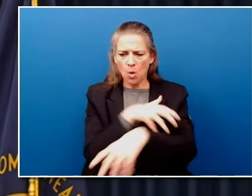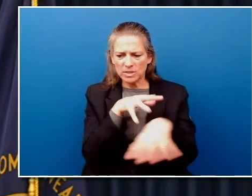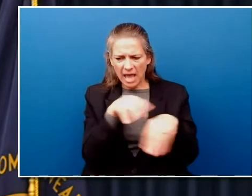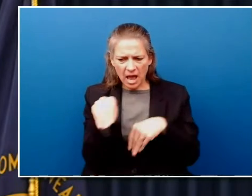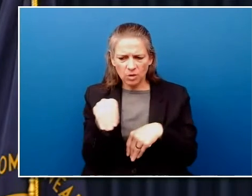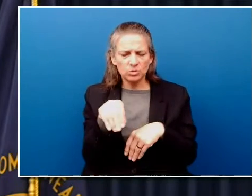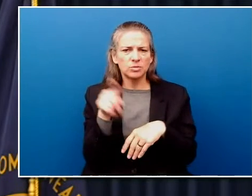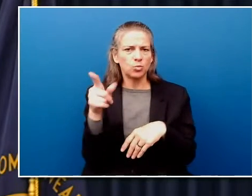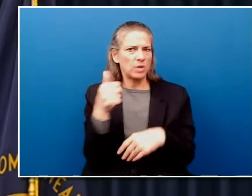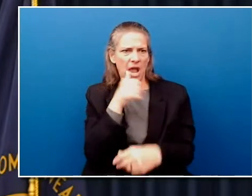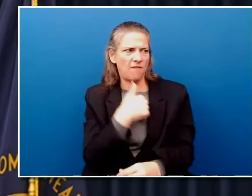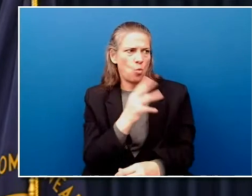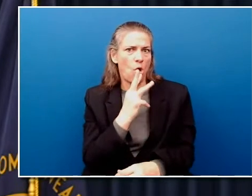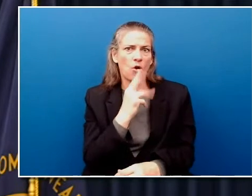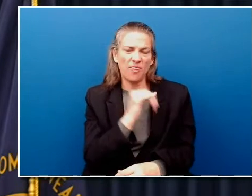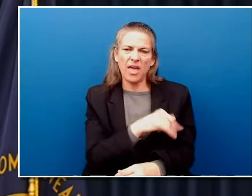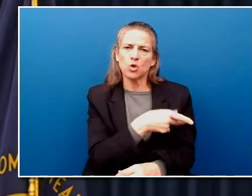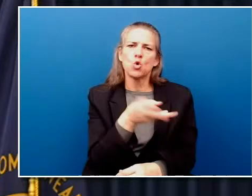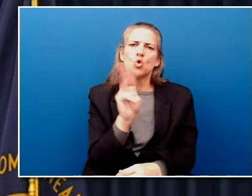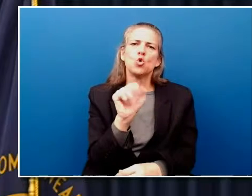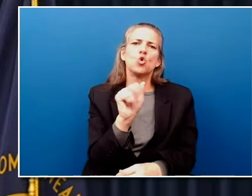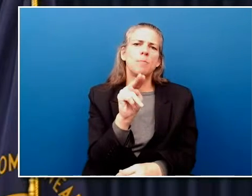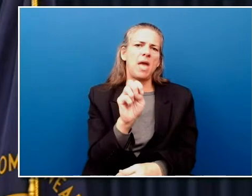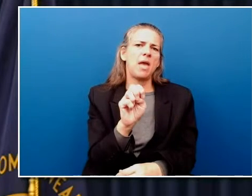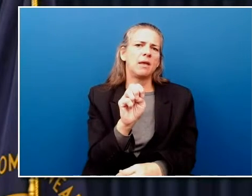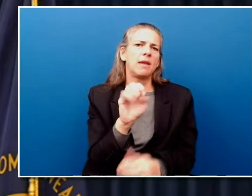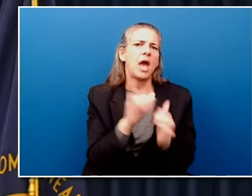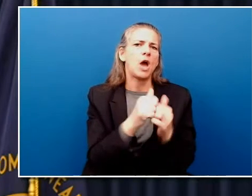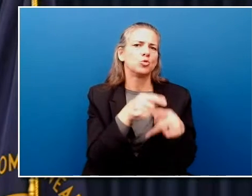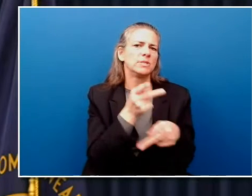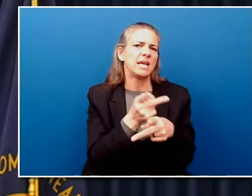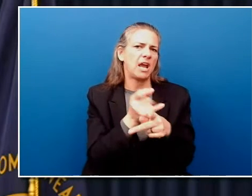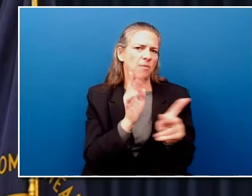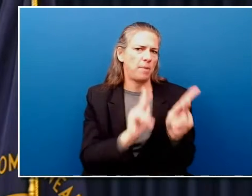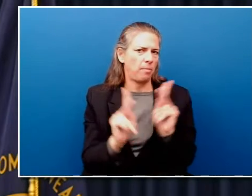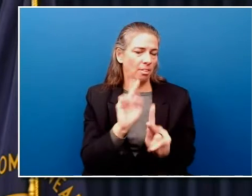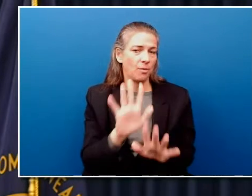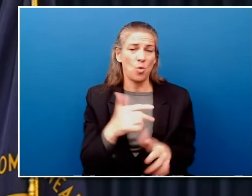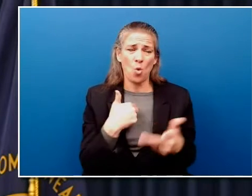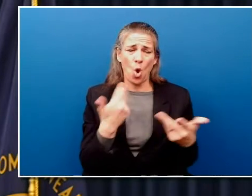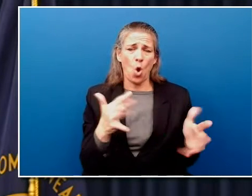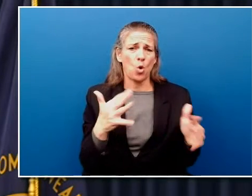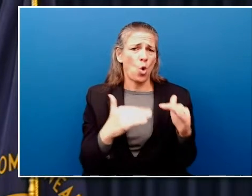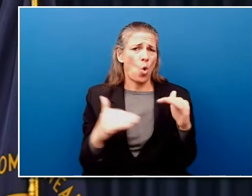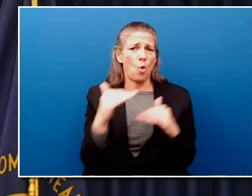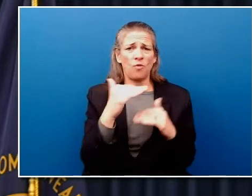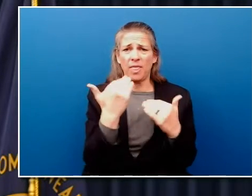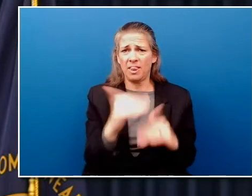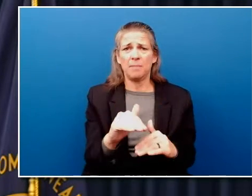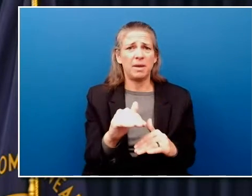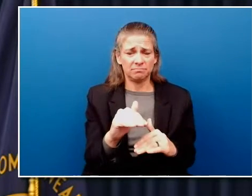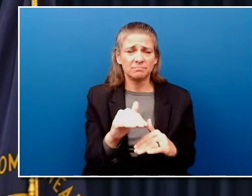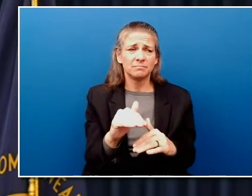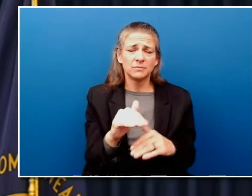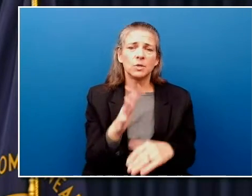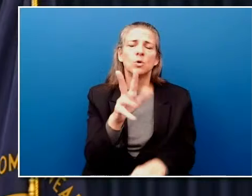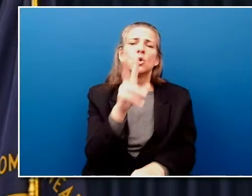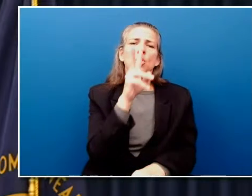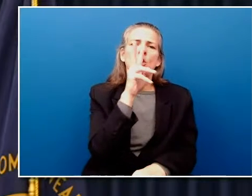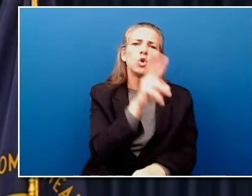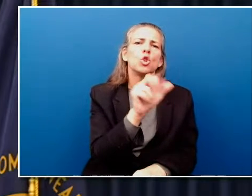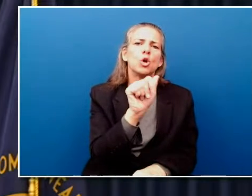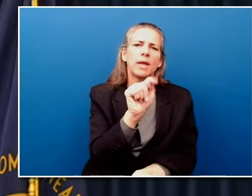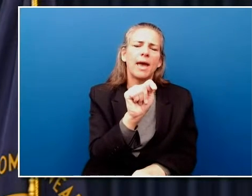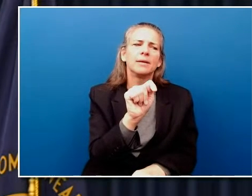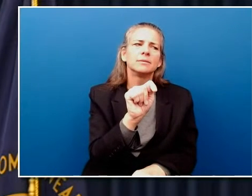water. I mean, that's the humane way we ought to be able to take care of our people. We were already over the limit. And so then you look at, what